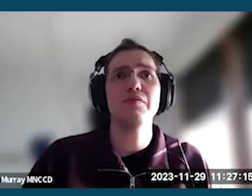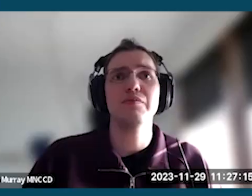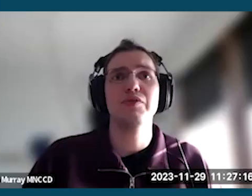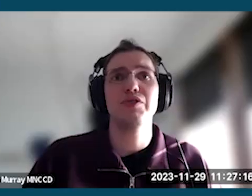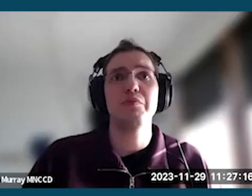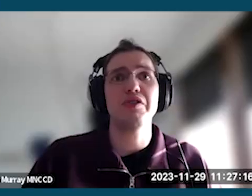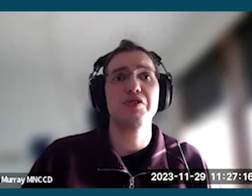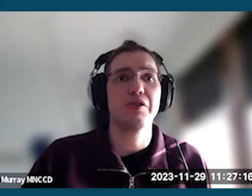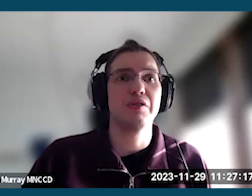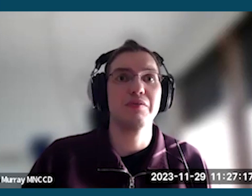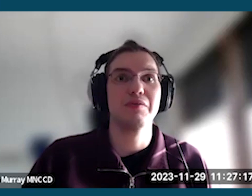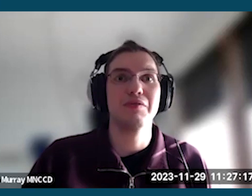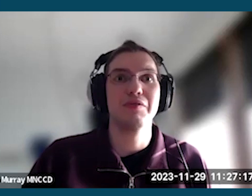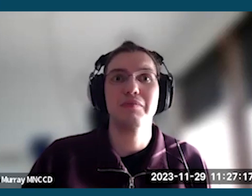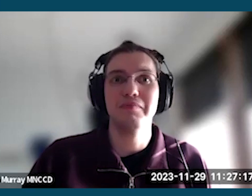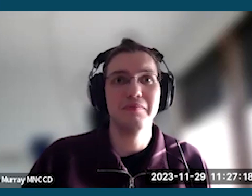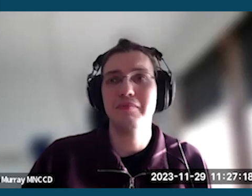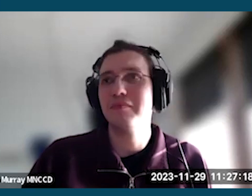Thank you so much.